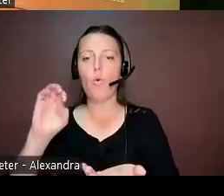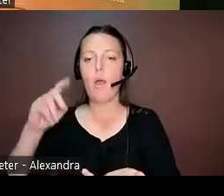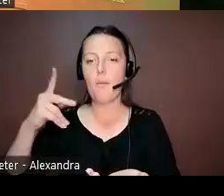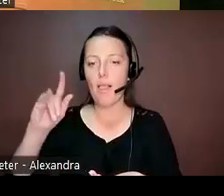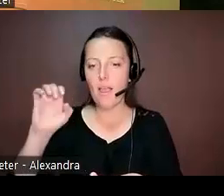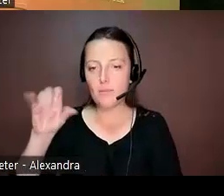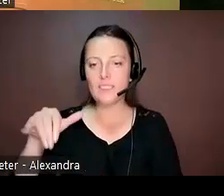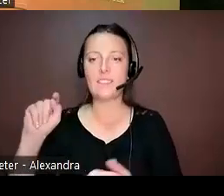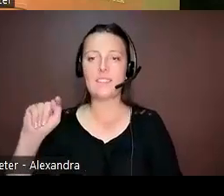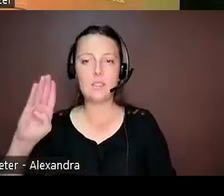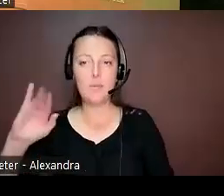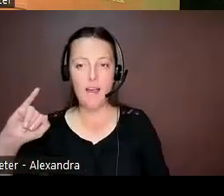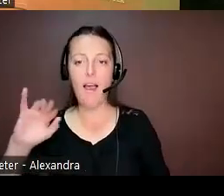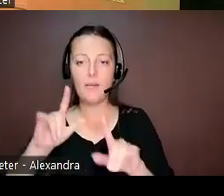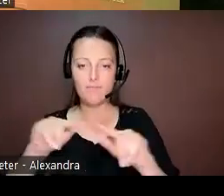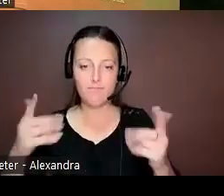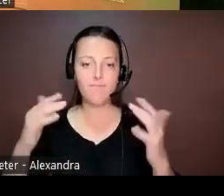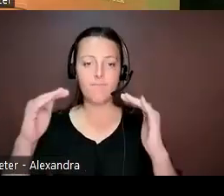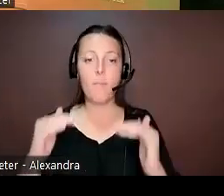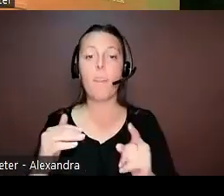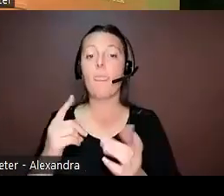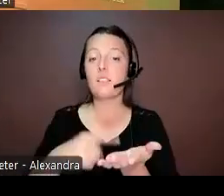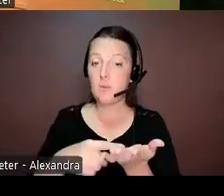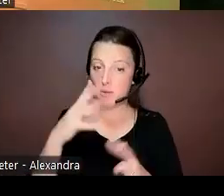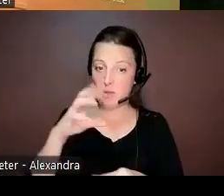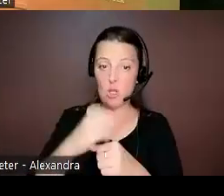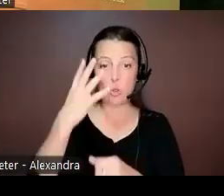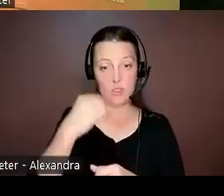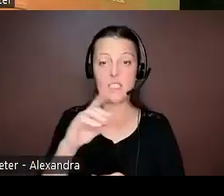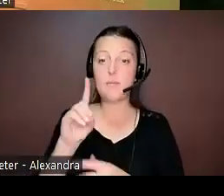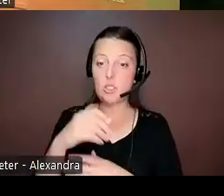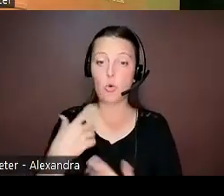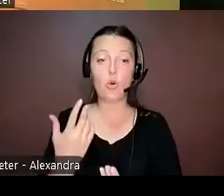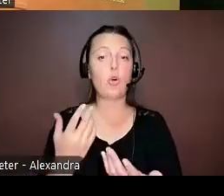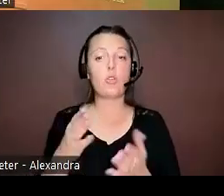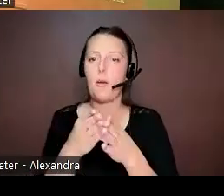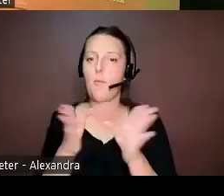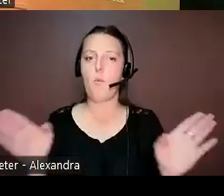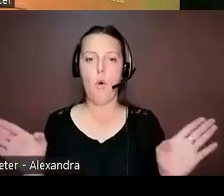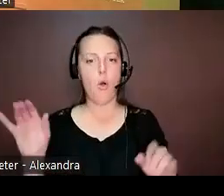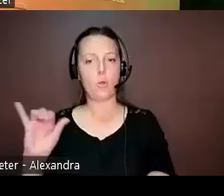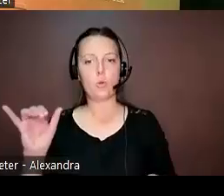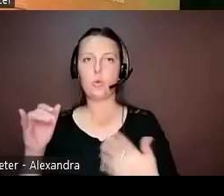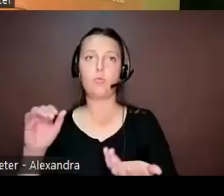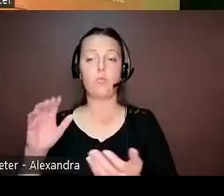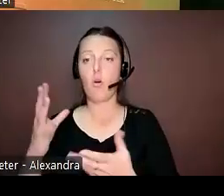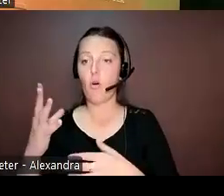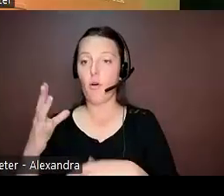IDD population related to intellectual developmental disorders and autism spectrum disorder, and etc.